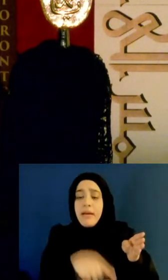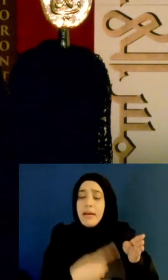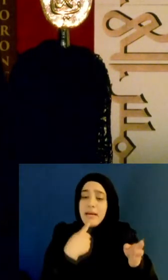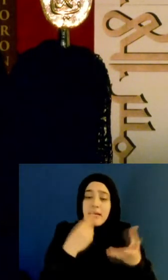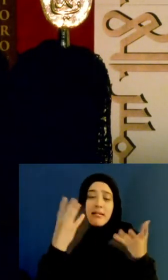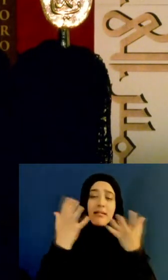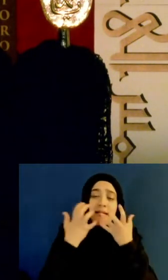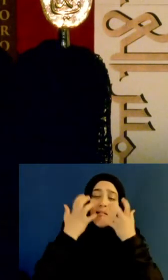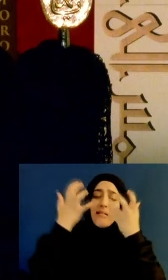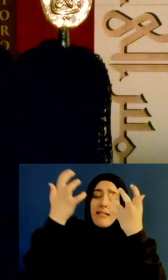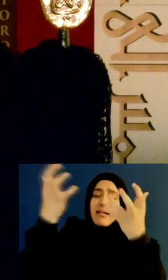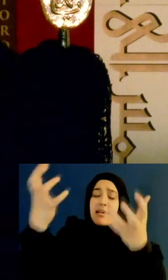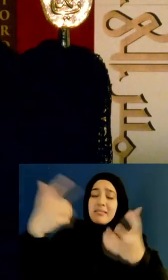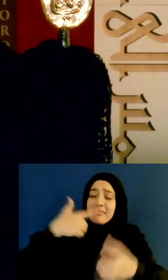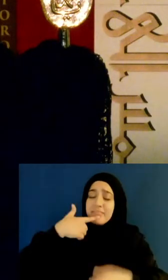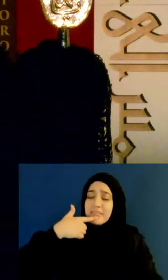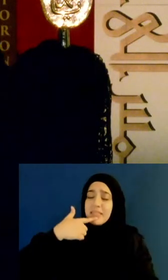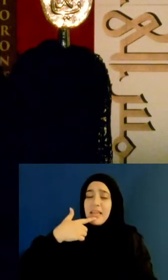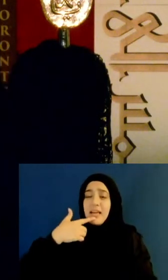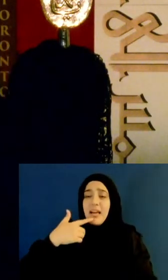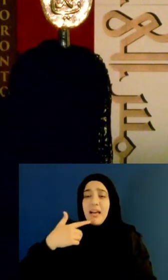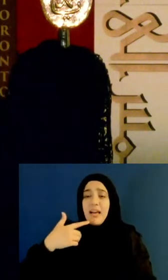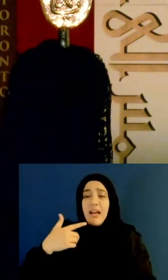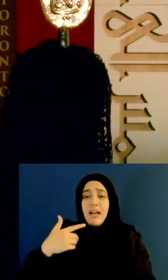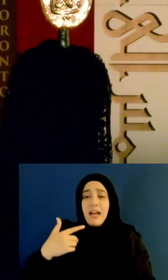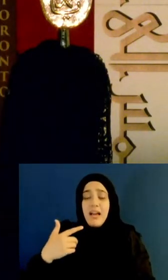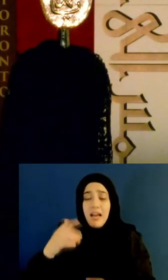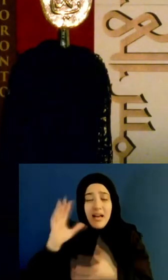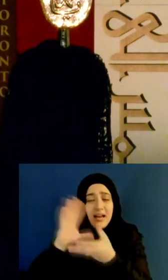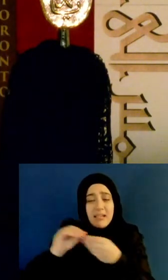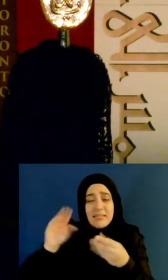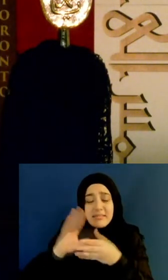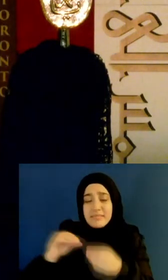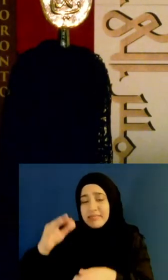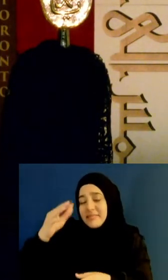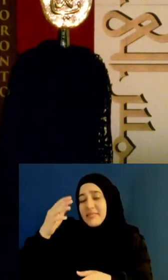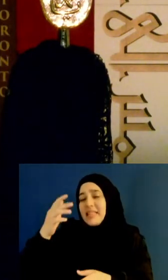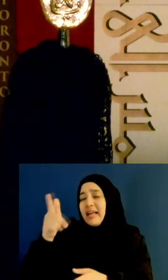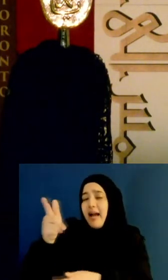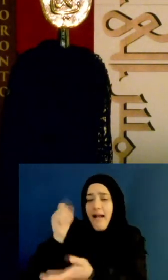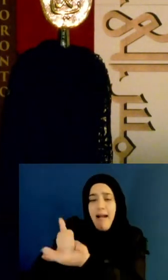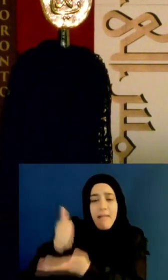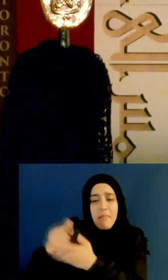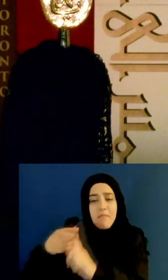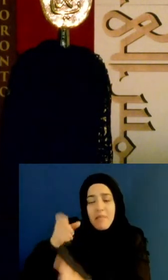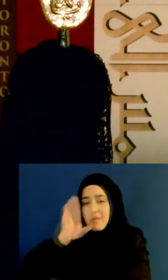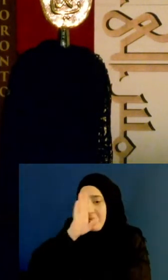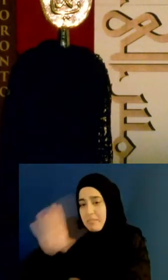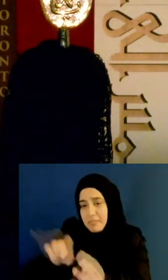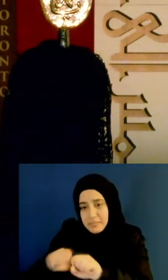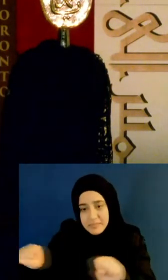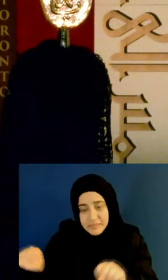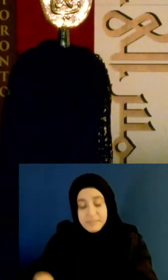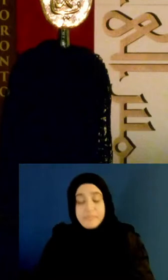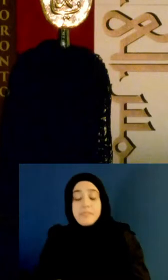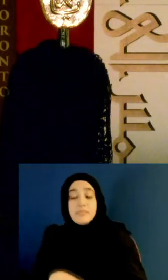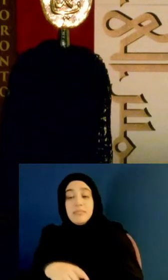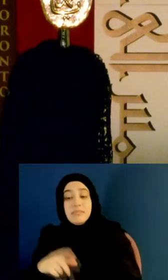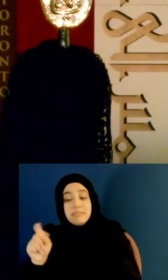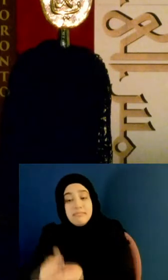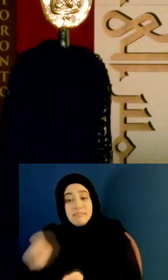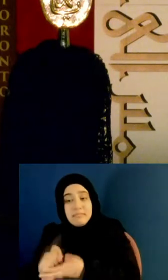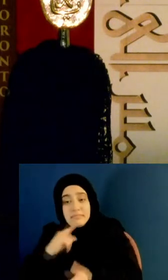abata. The Rawi mentions when Imam al-Hussein heard the pain in the cry of